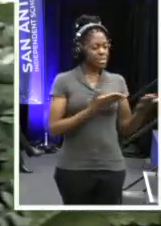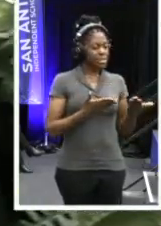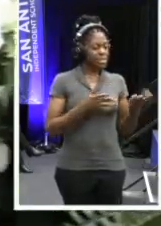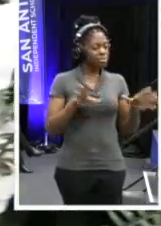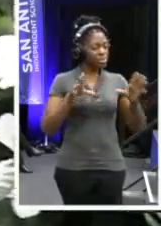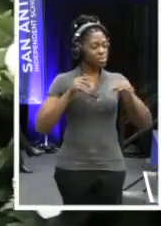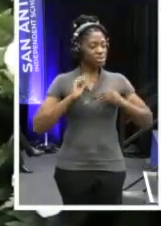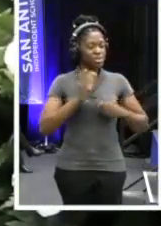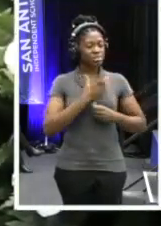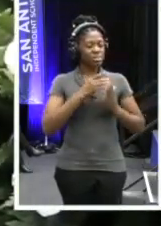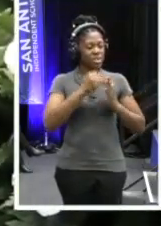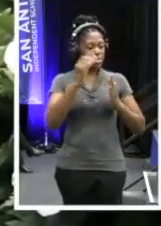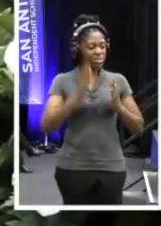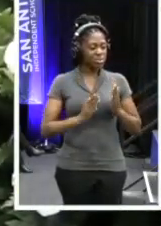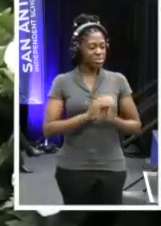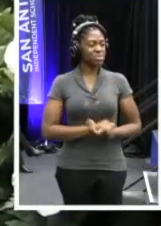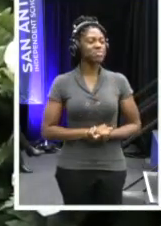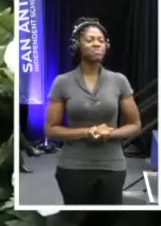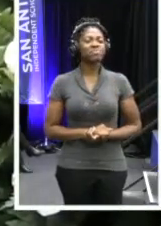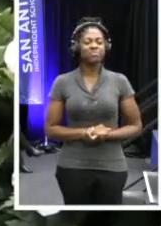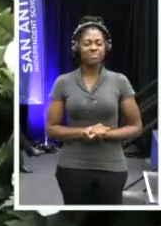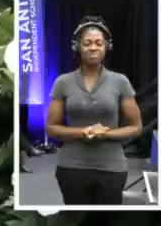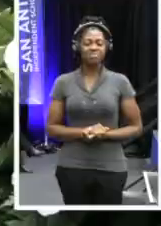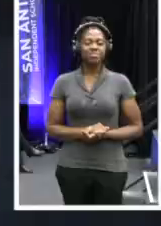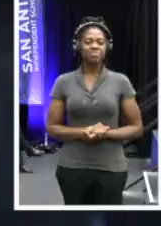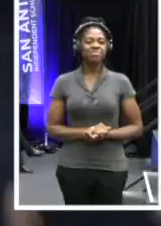Early College High School class of 2024.